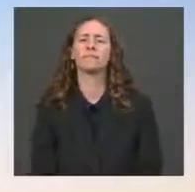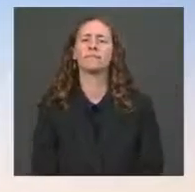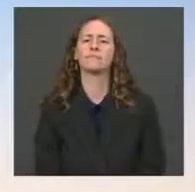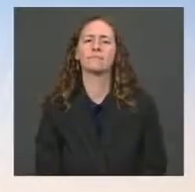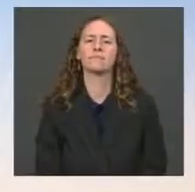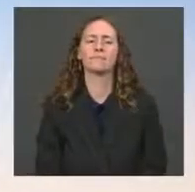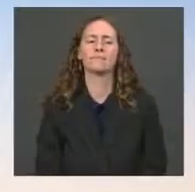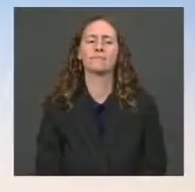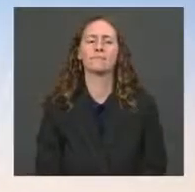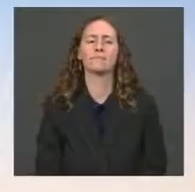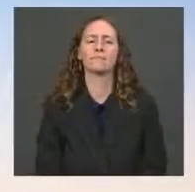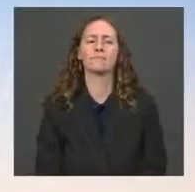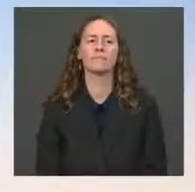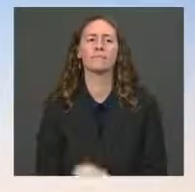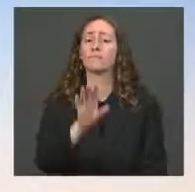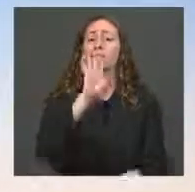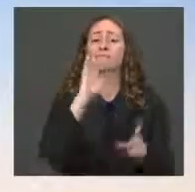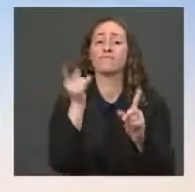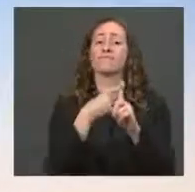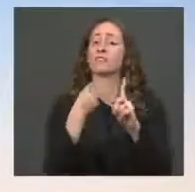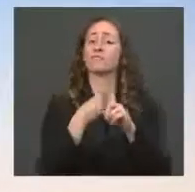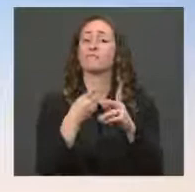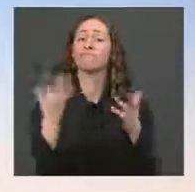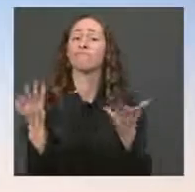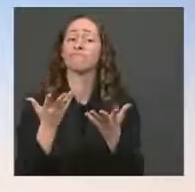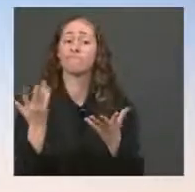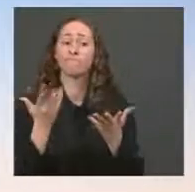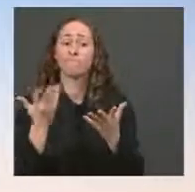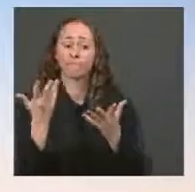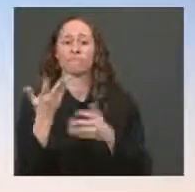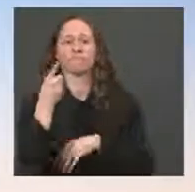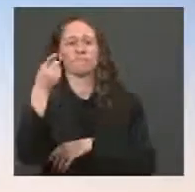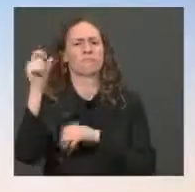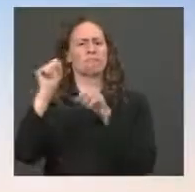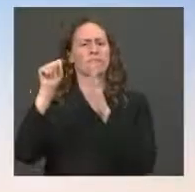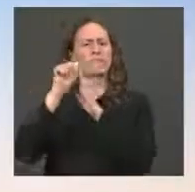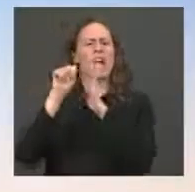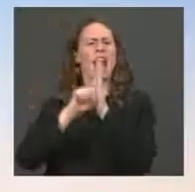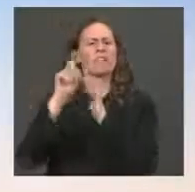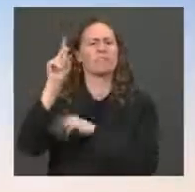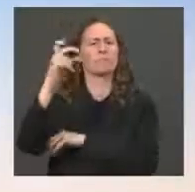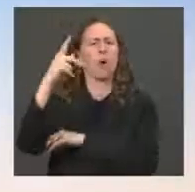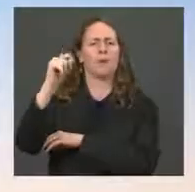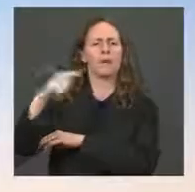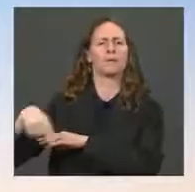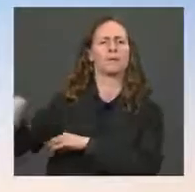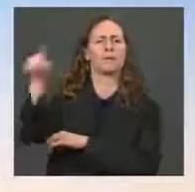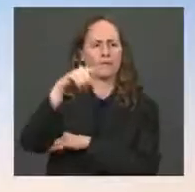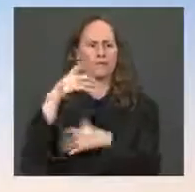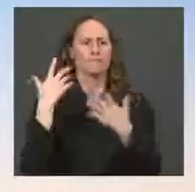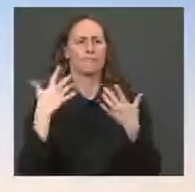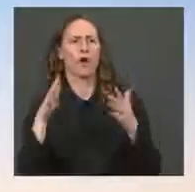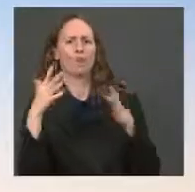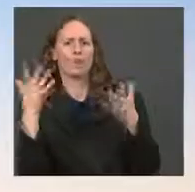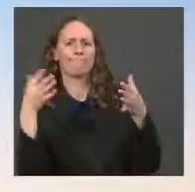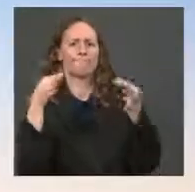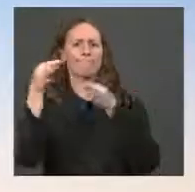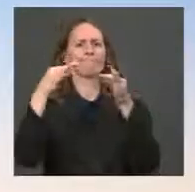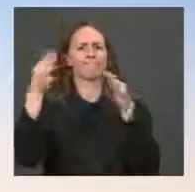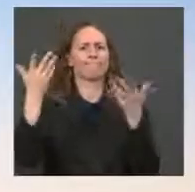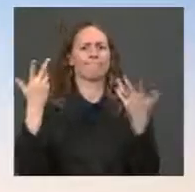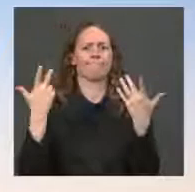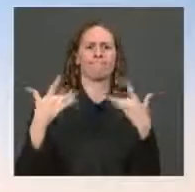Well, I would first note that the State Department and Indo-PACOM have both put out statements as well that I would point you all to if you haven't seen